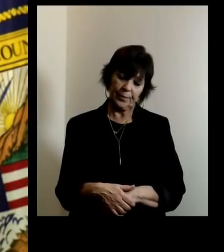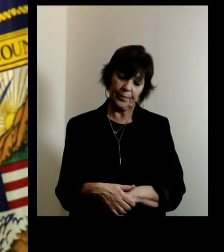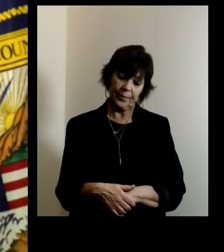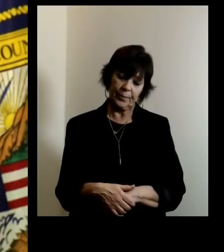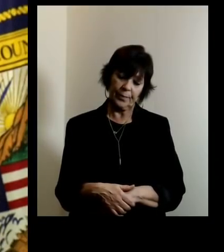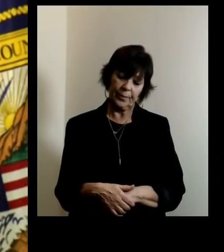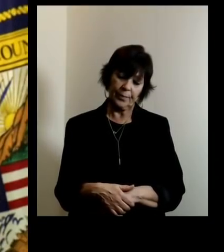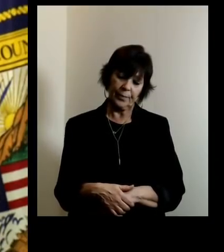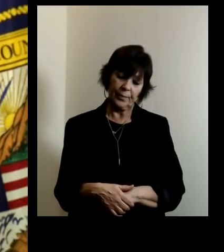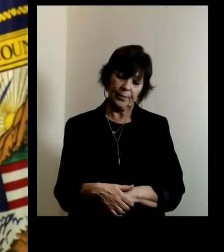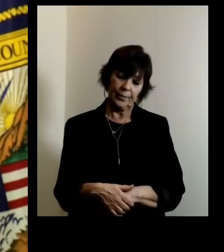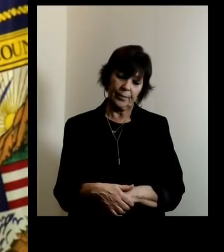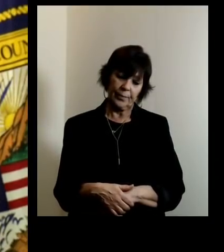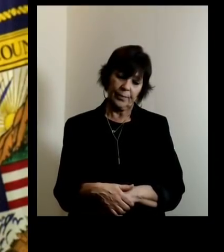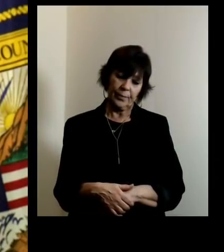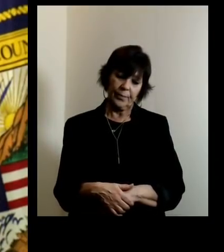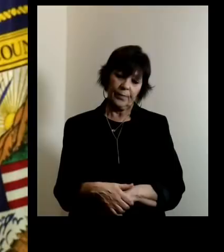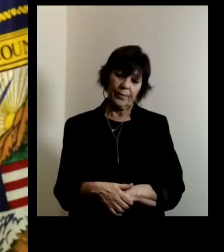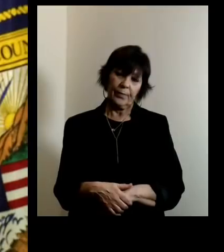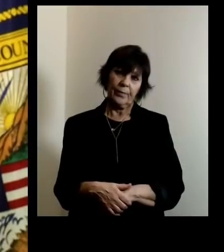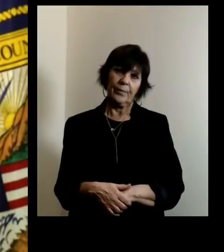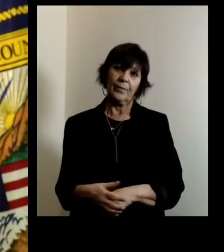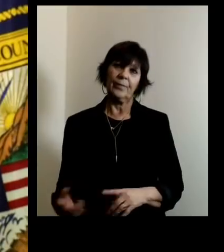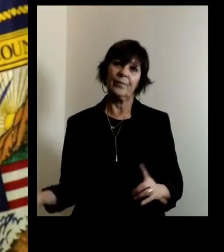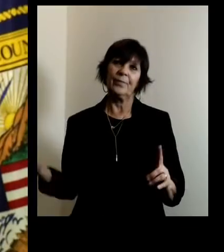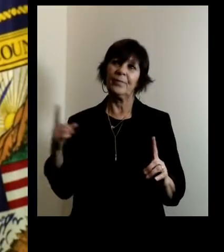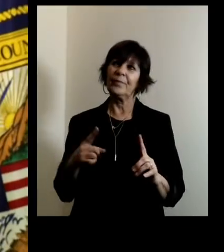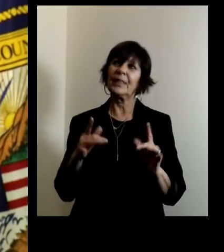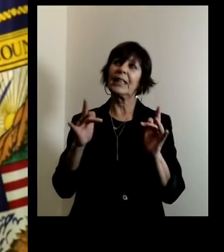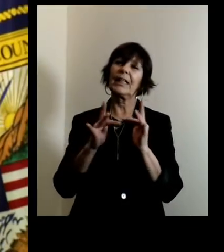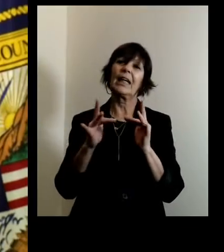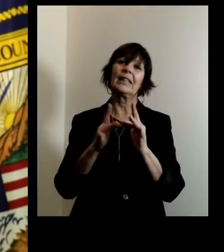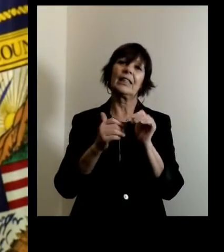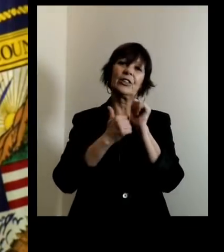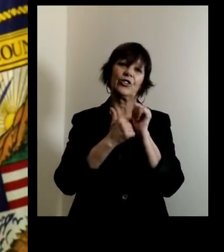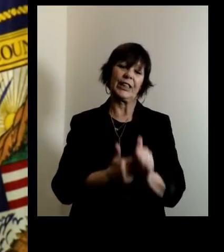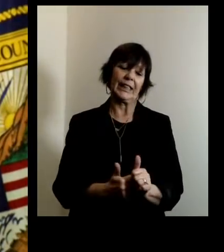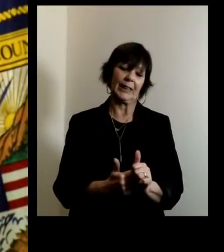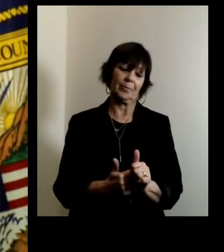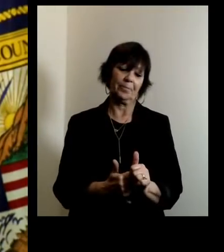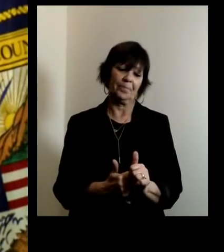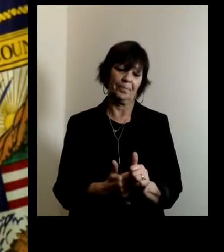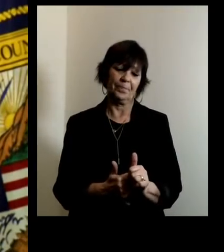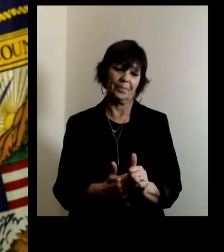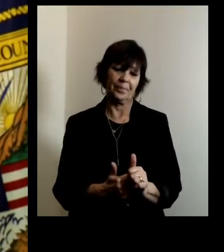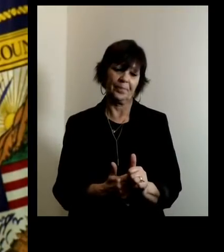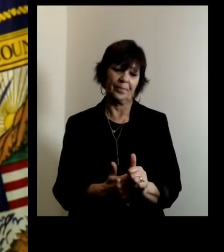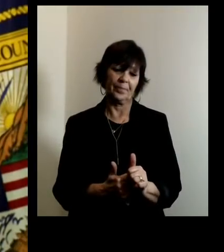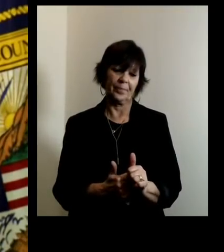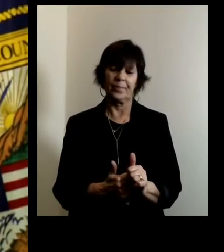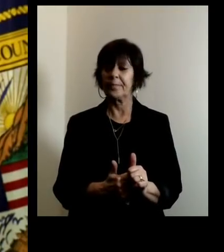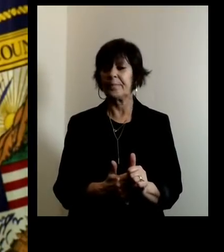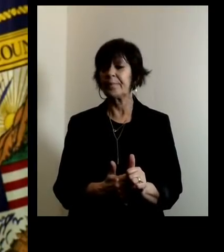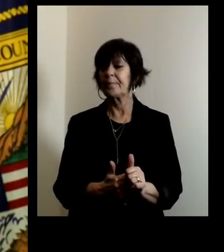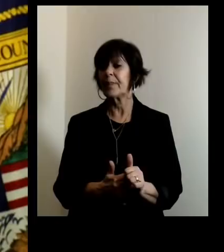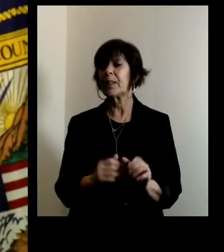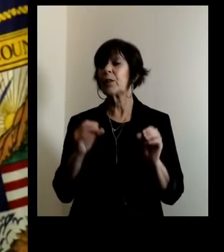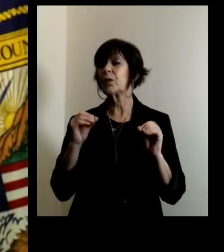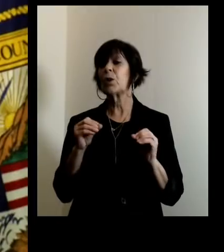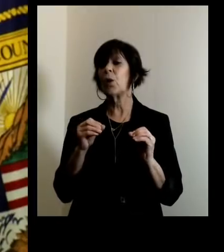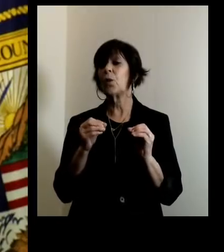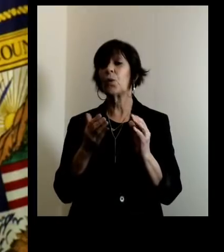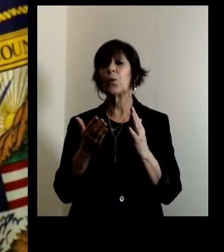Mark, back to this contact tracing again. There's clearly a lack of transparency with